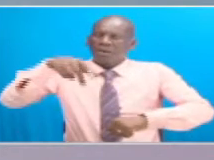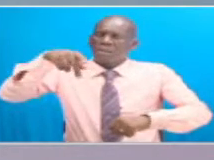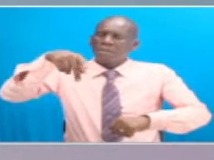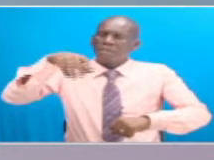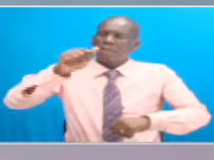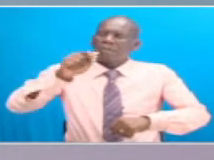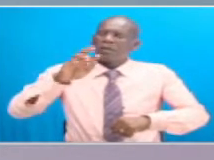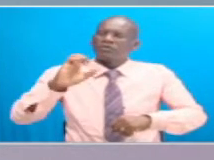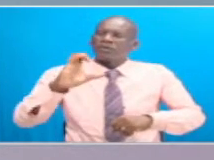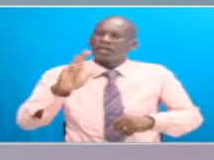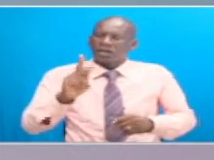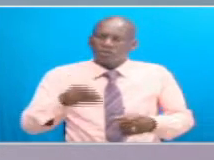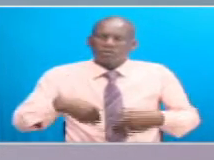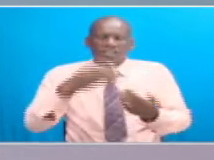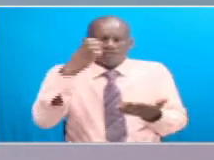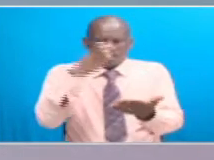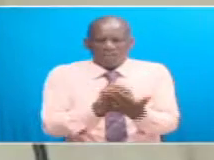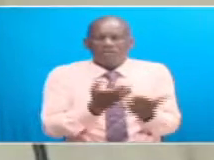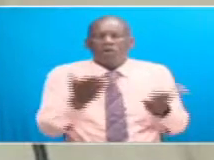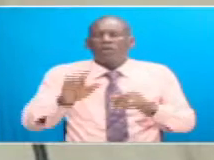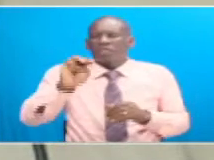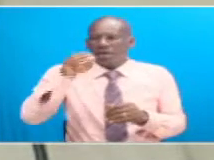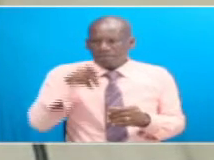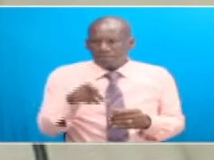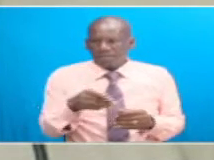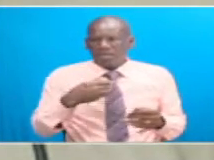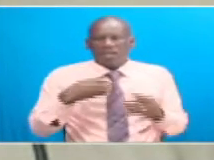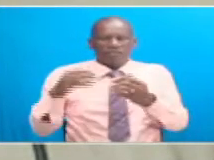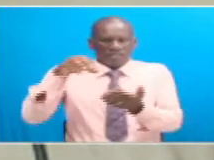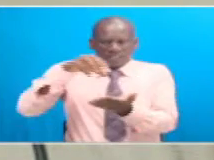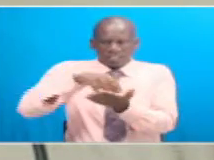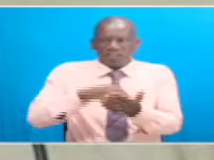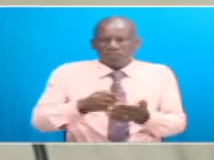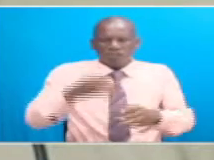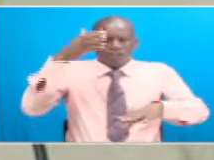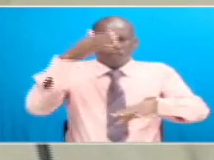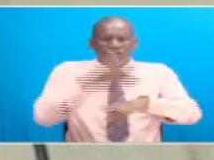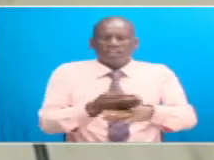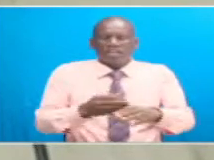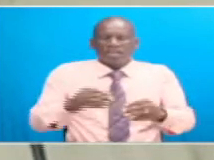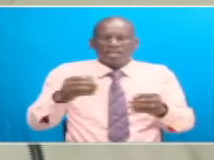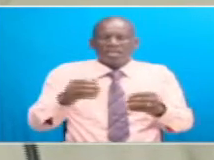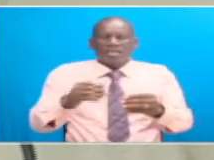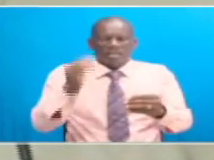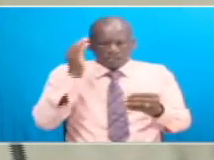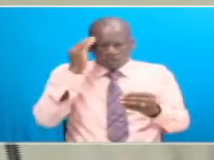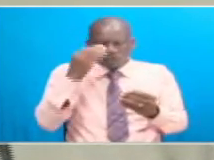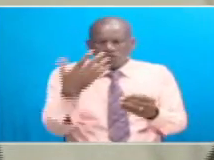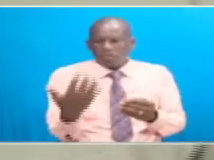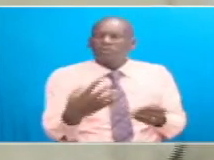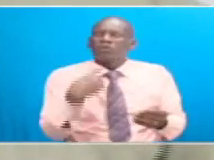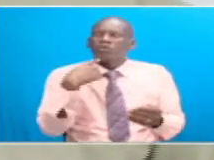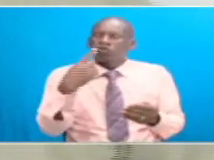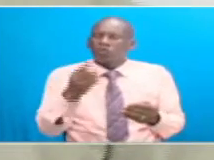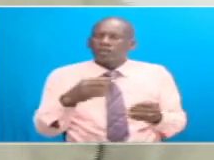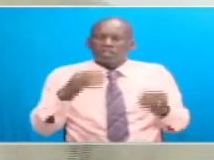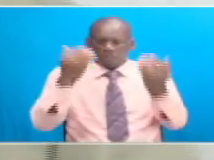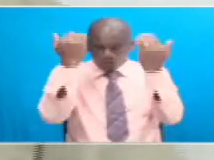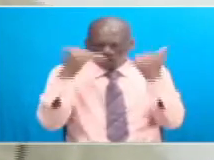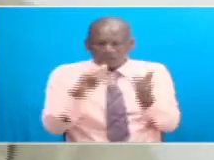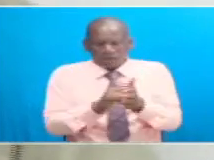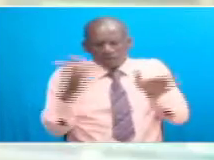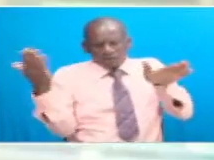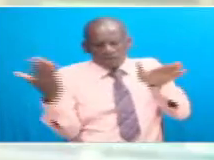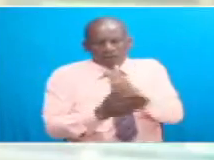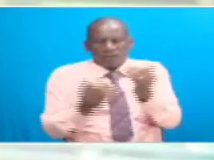was testifying in a case in which the legislator is facing charges of forging academic papers, told the court that records from the school show